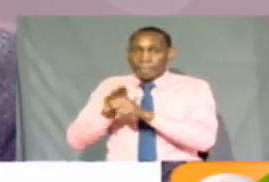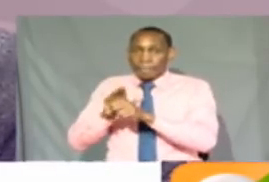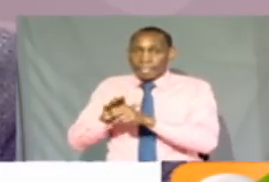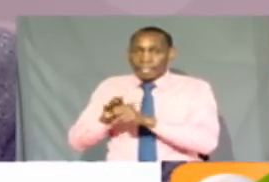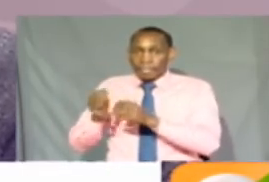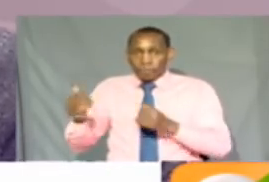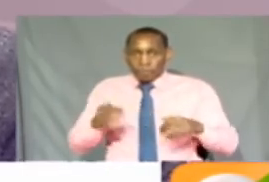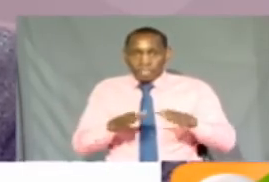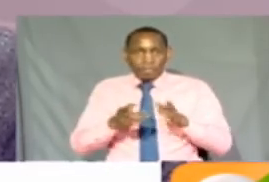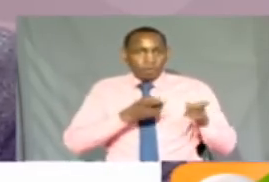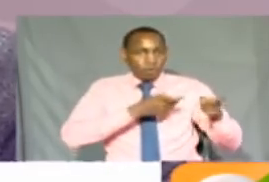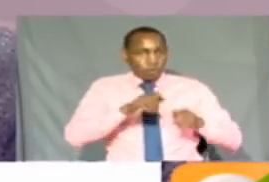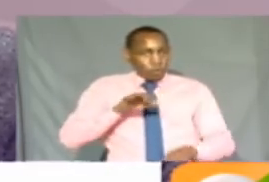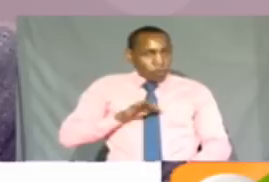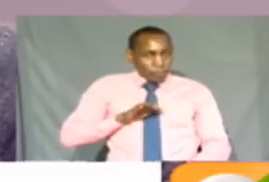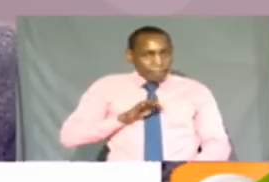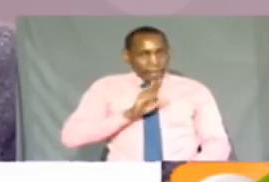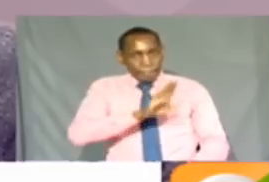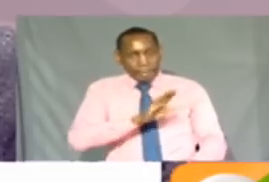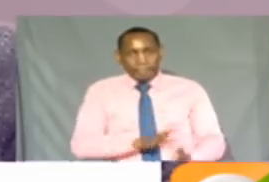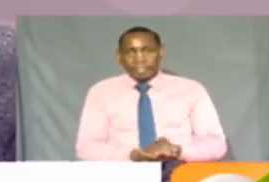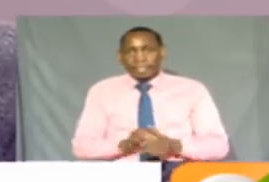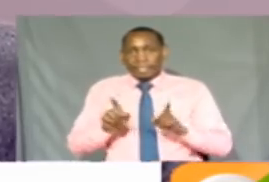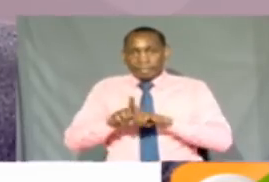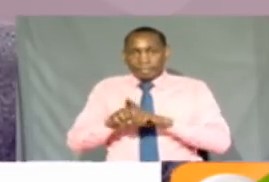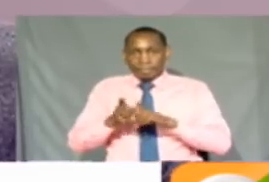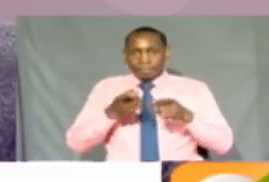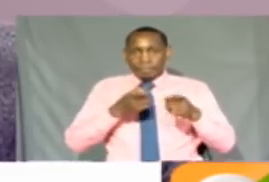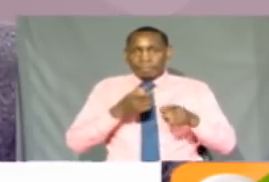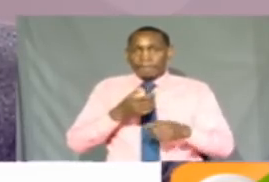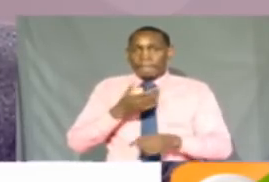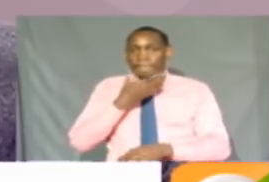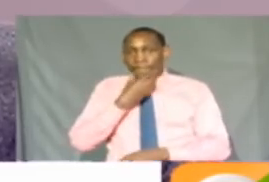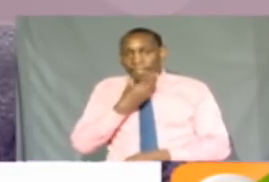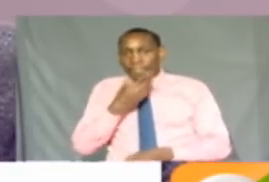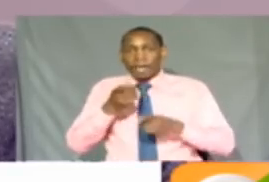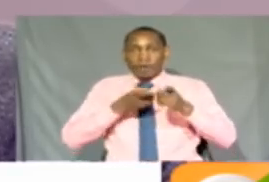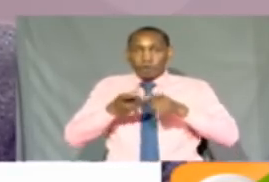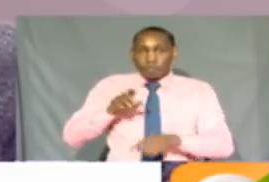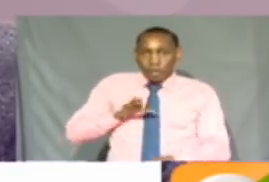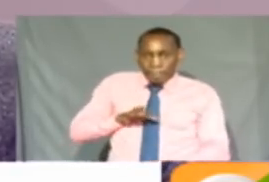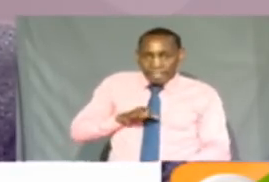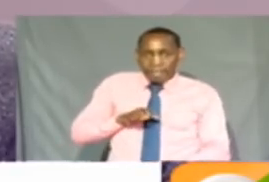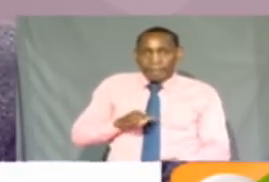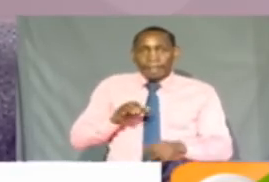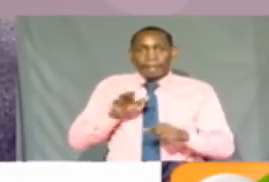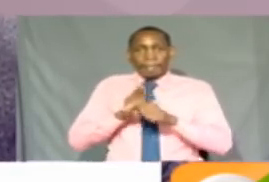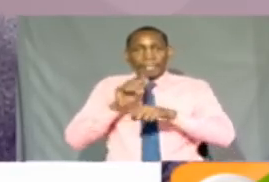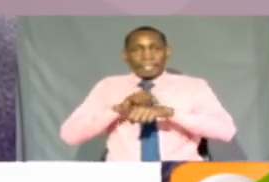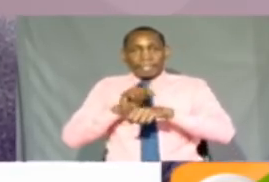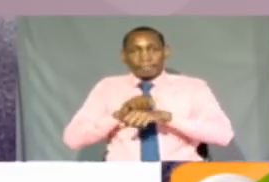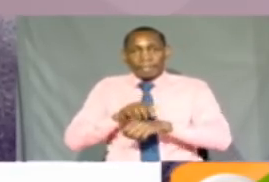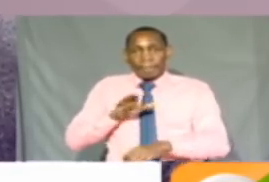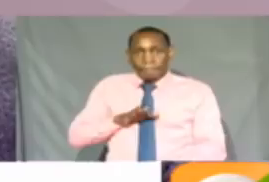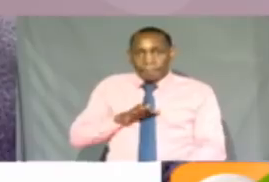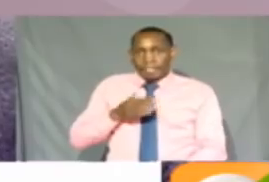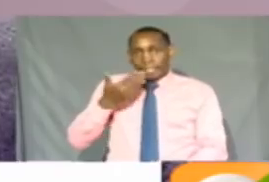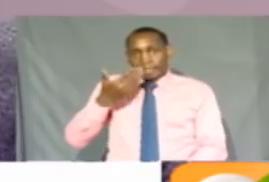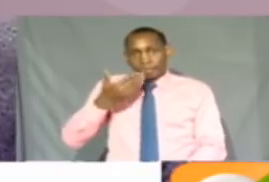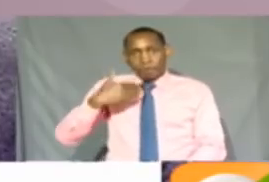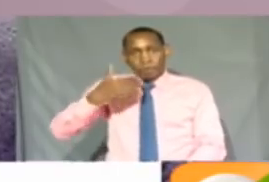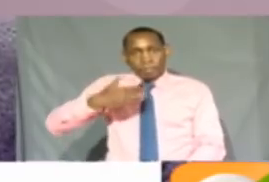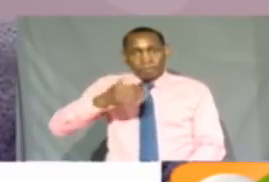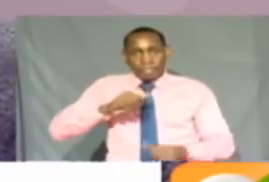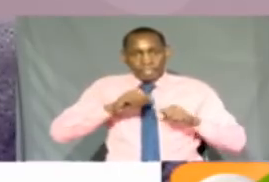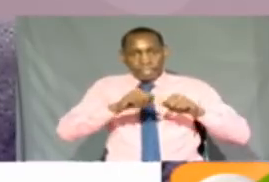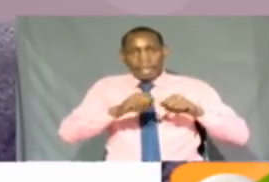control women in their lives. Our fathers in many ways controlled our mothers. People don't admit it. Our mothers many times were there because of economic reasons. They couldn't work,